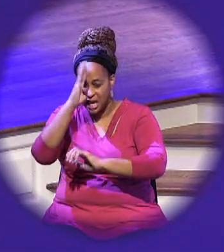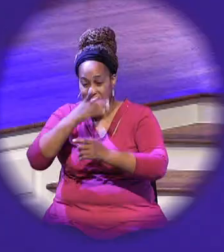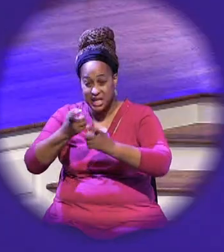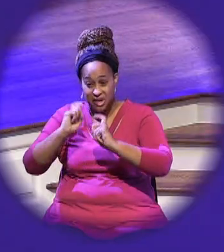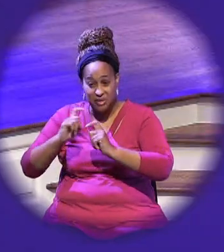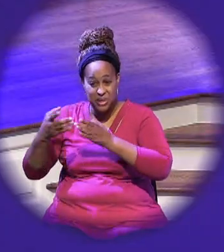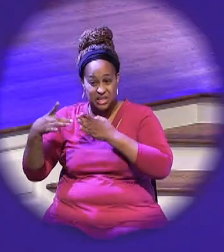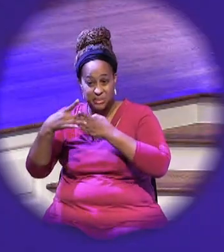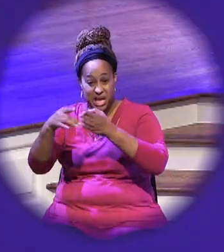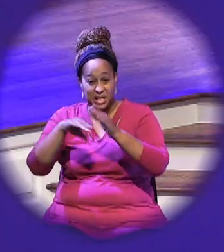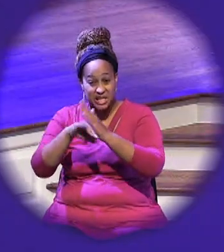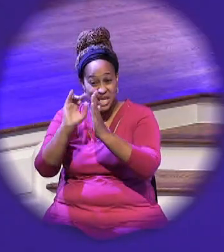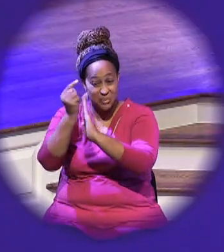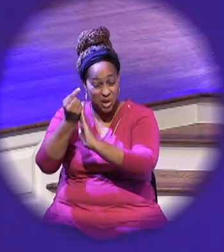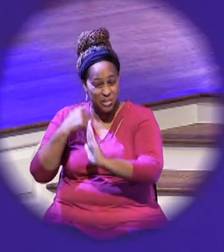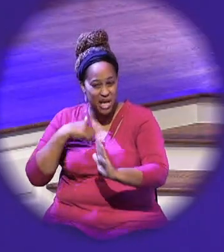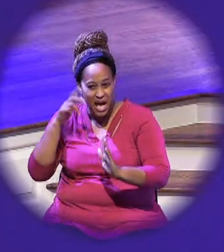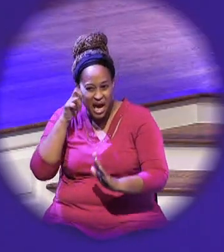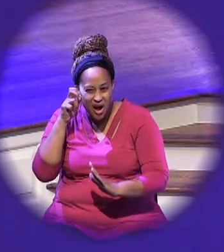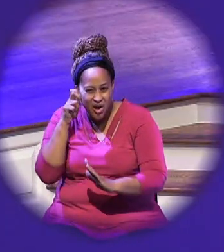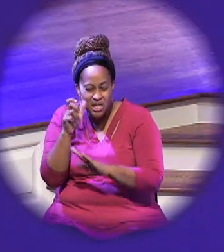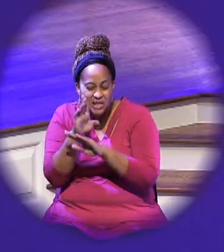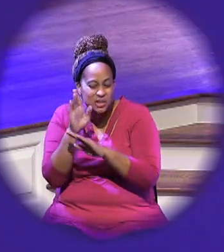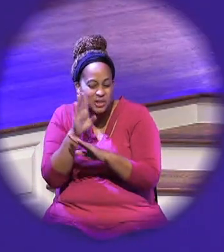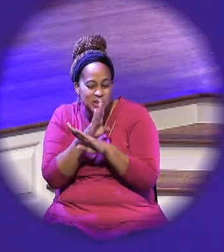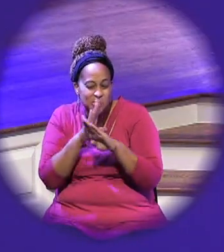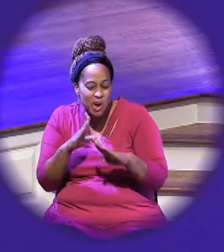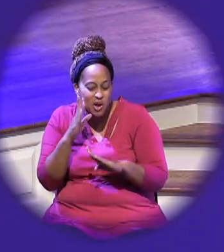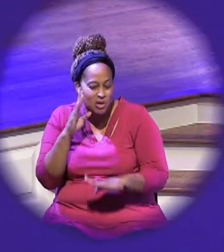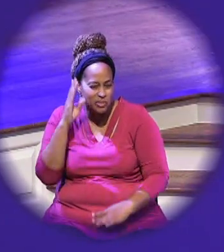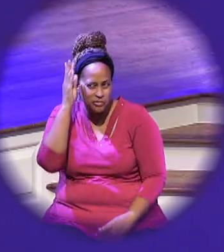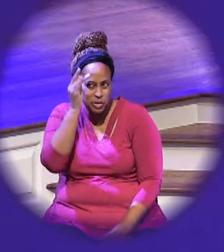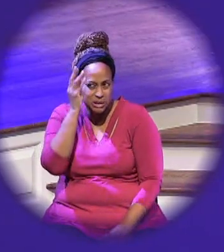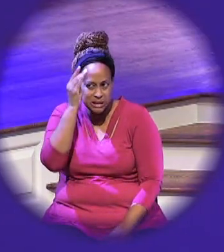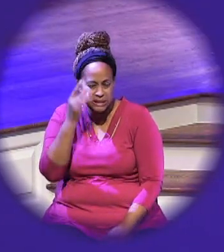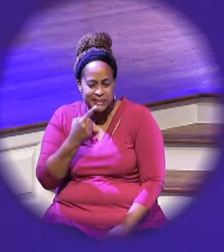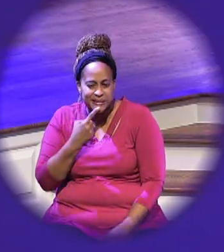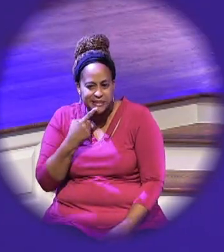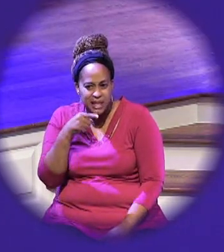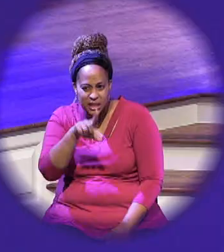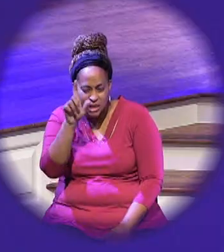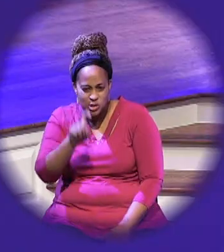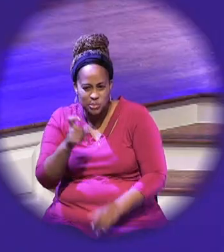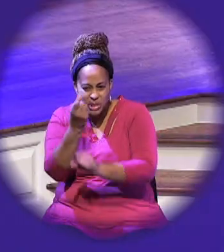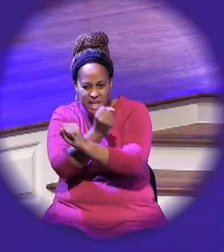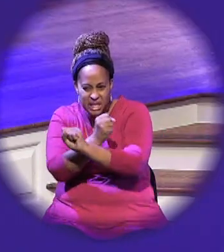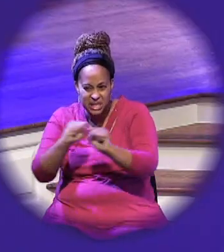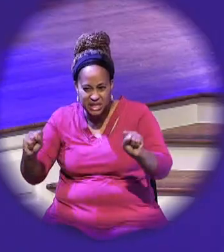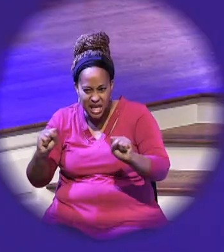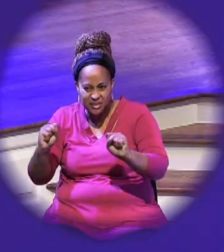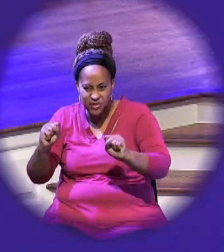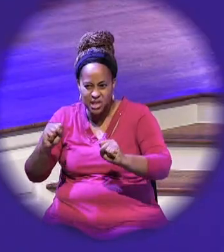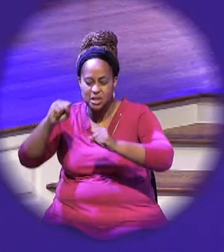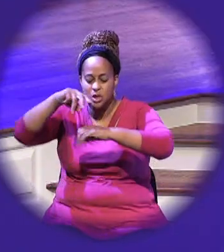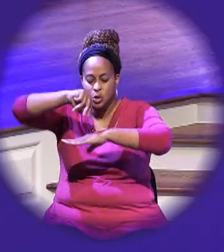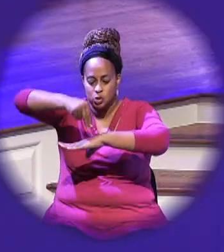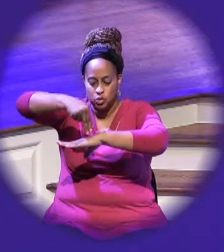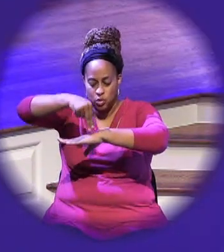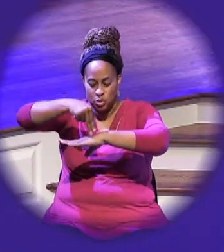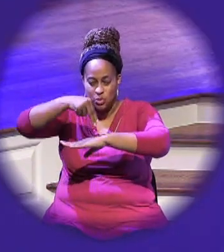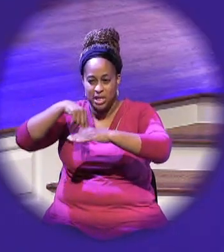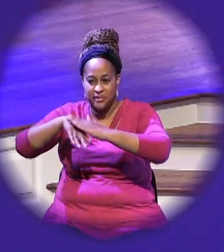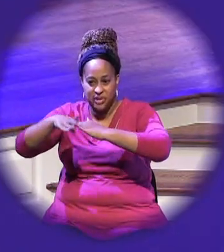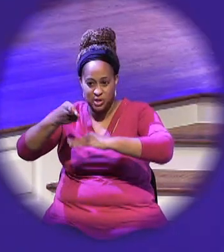guidance in that moment. I heard a still small voice in my head that said, you should put a safety screw in this